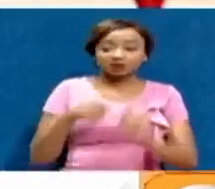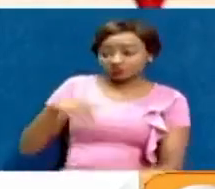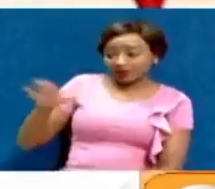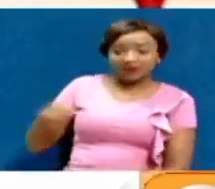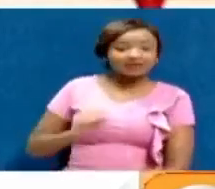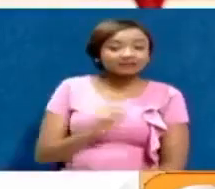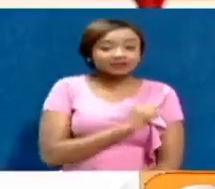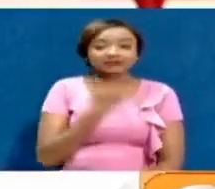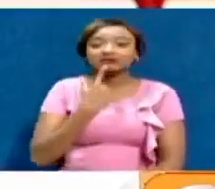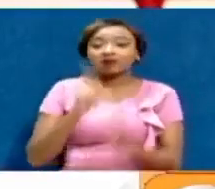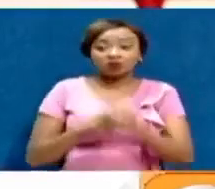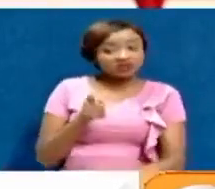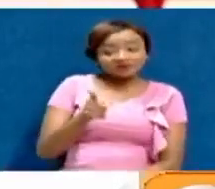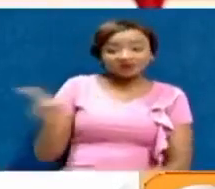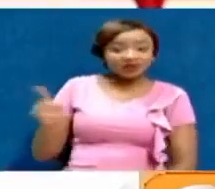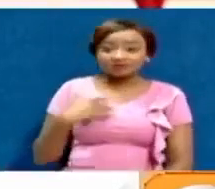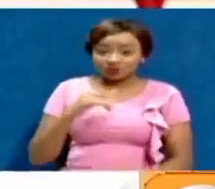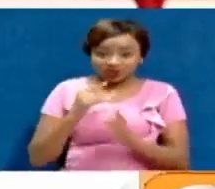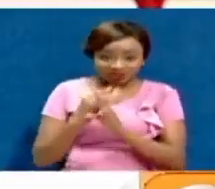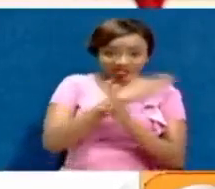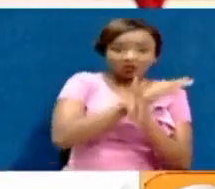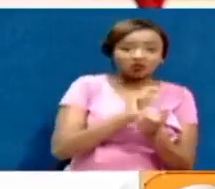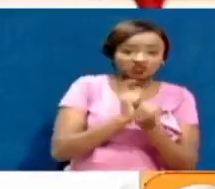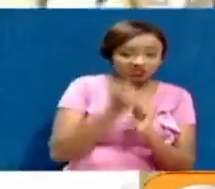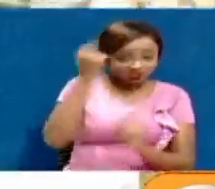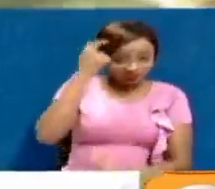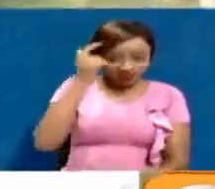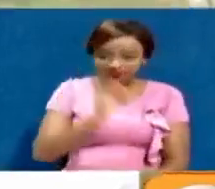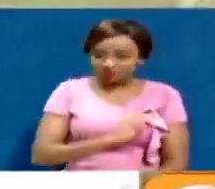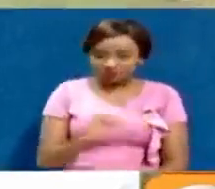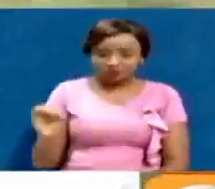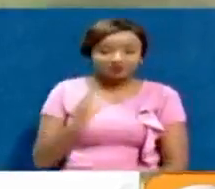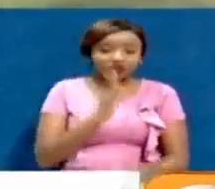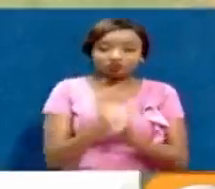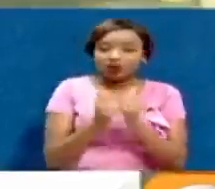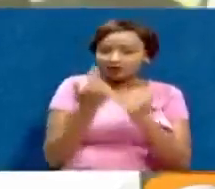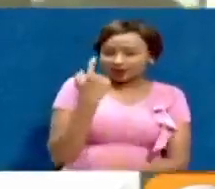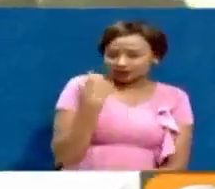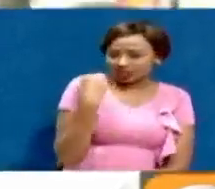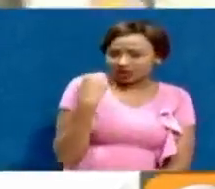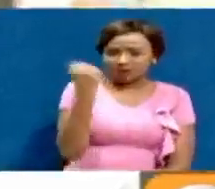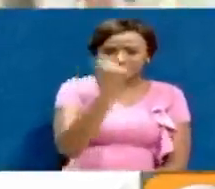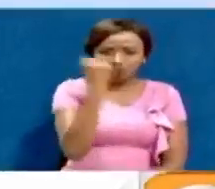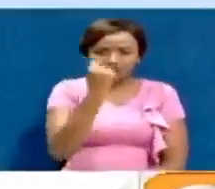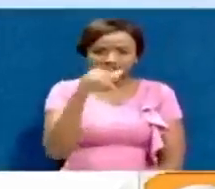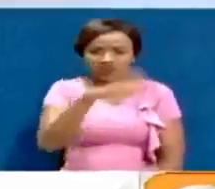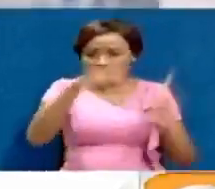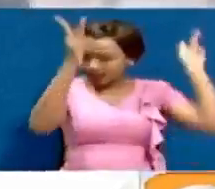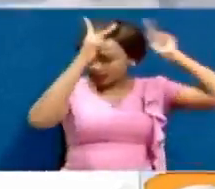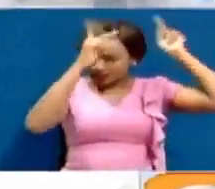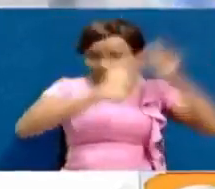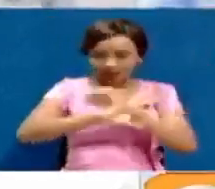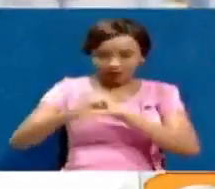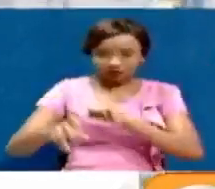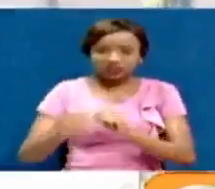senators still maintain that they shall not waver. Ugly scenes in Mumias town in Kakamega